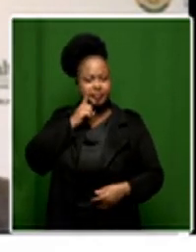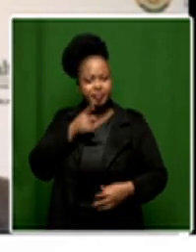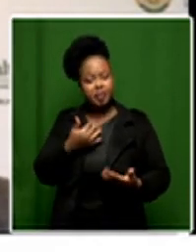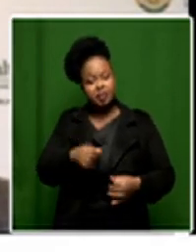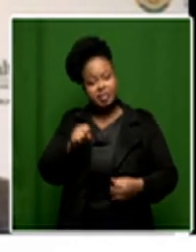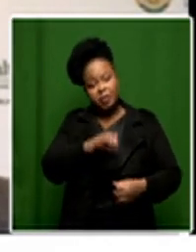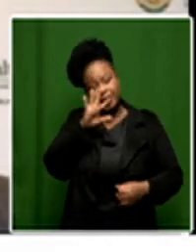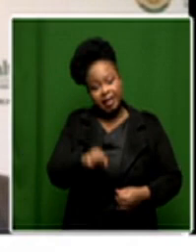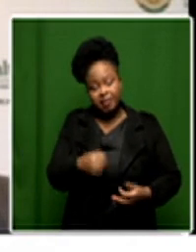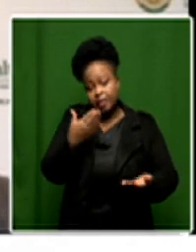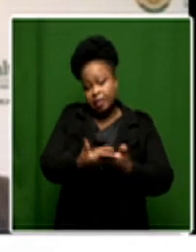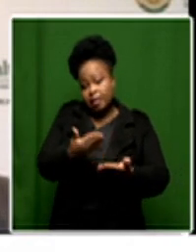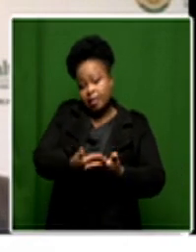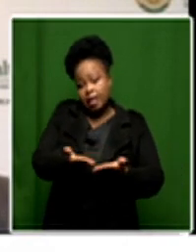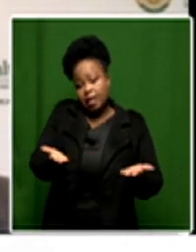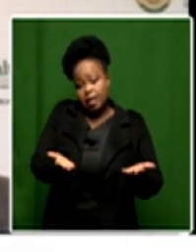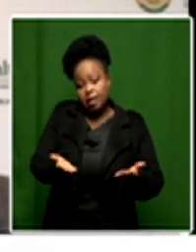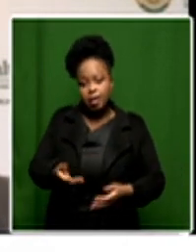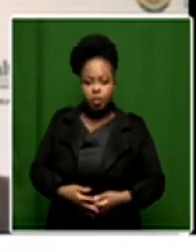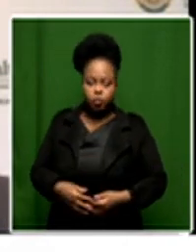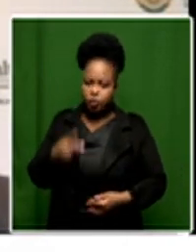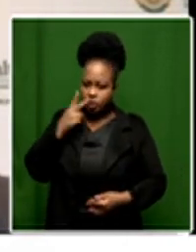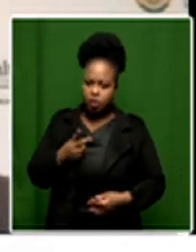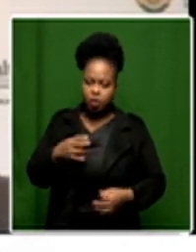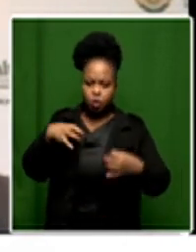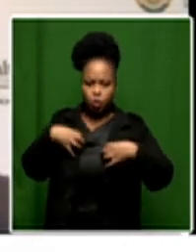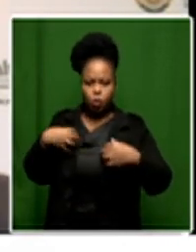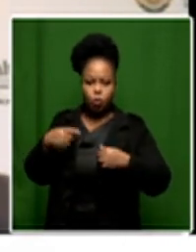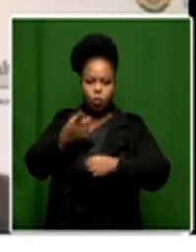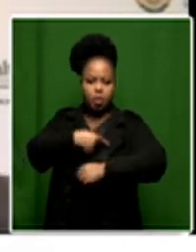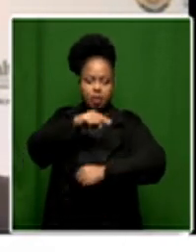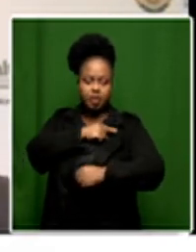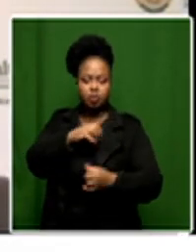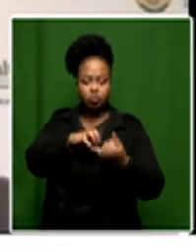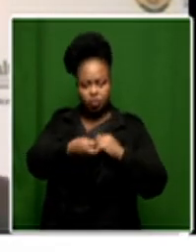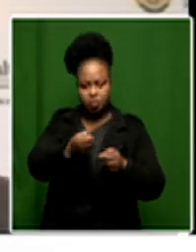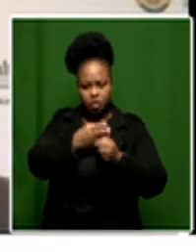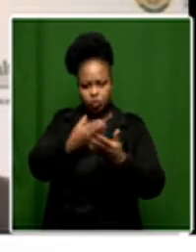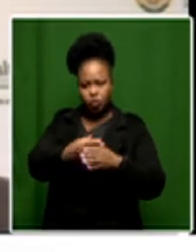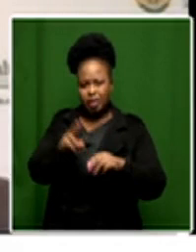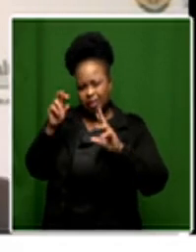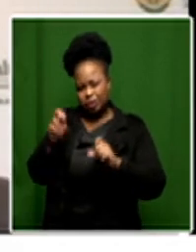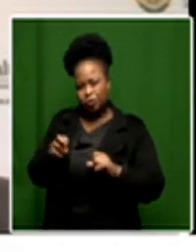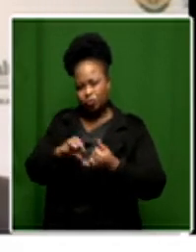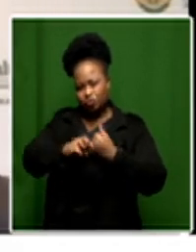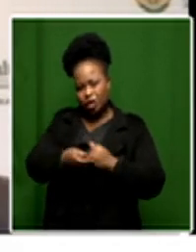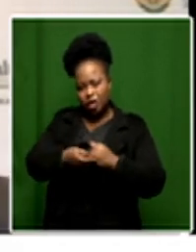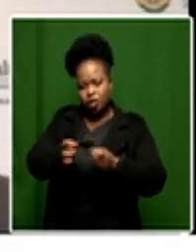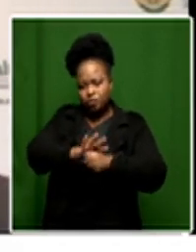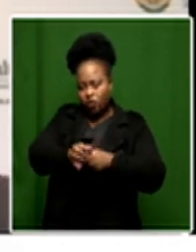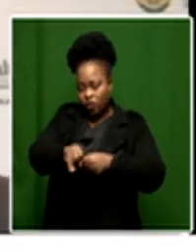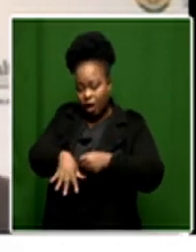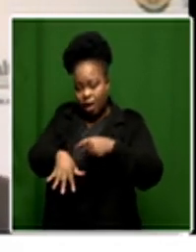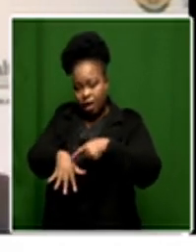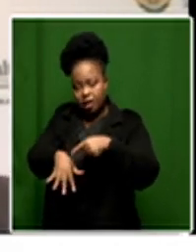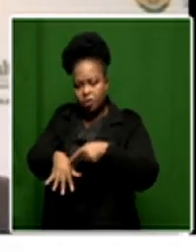extent South Africa can also build its own capacity to respond to this kind of issue, because we might